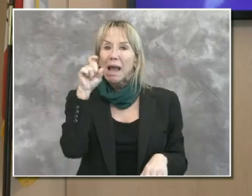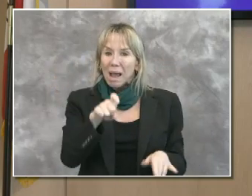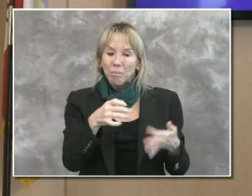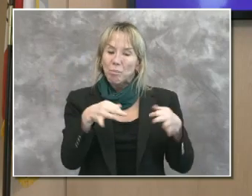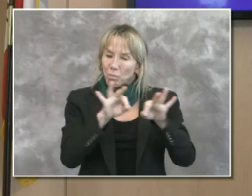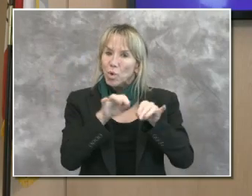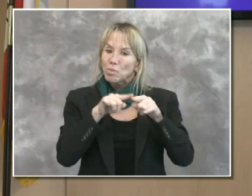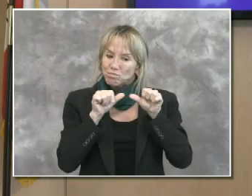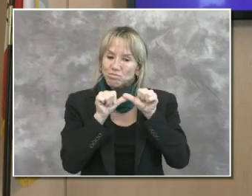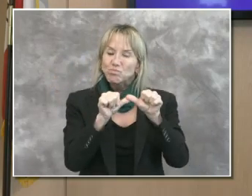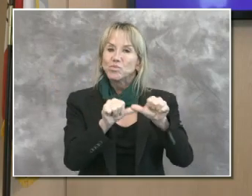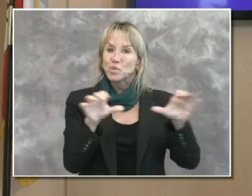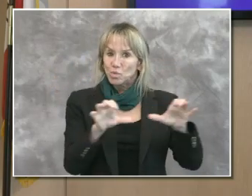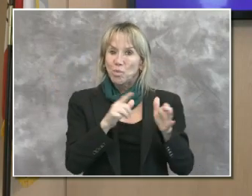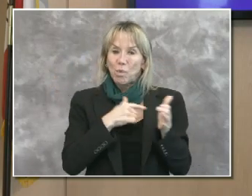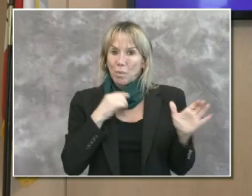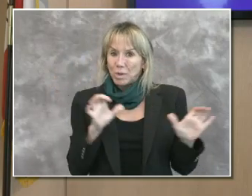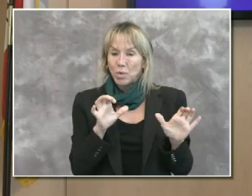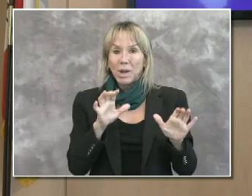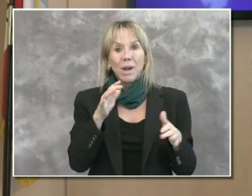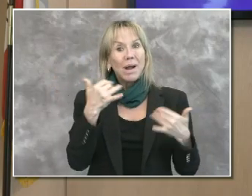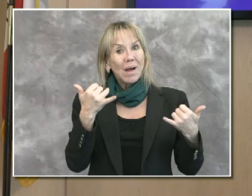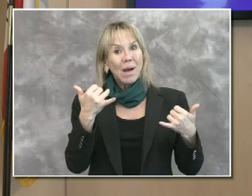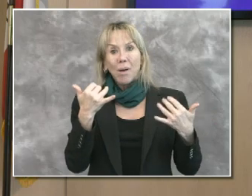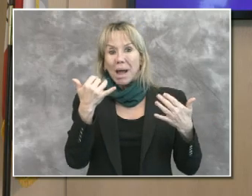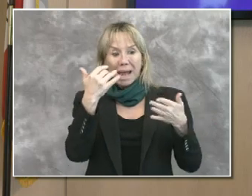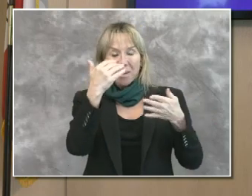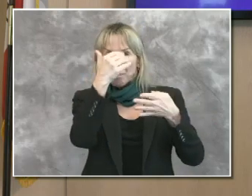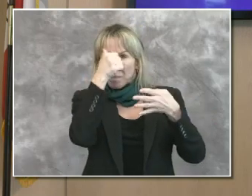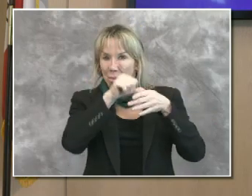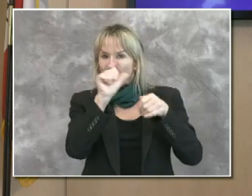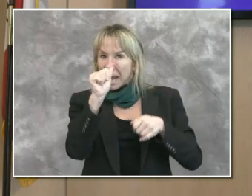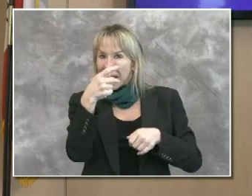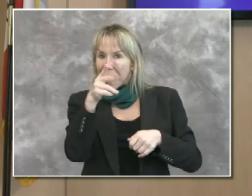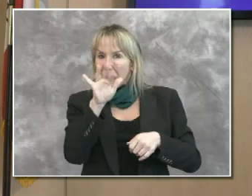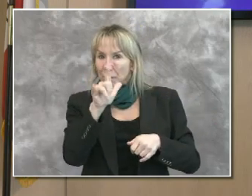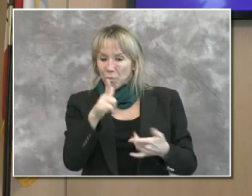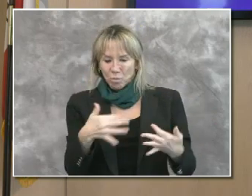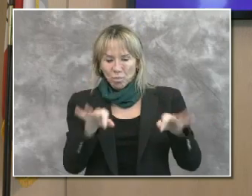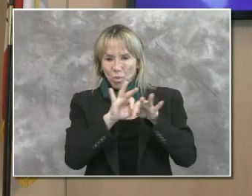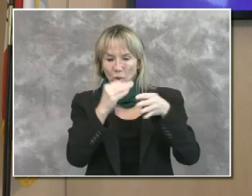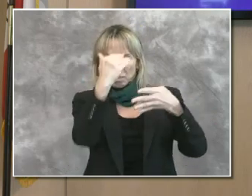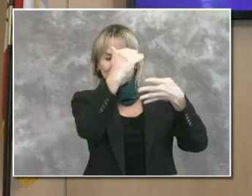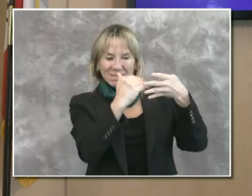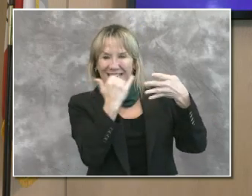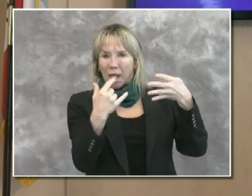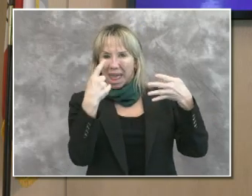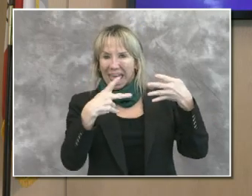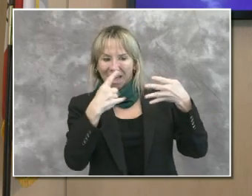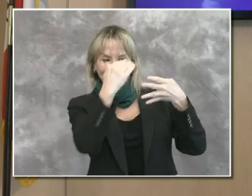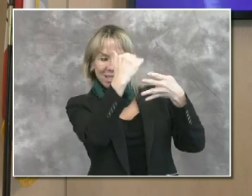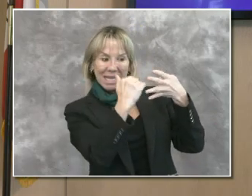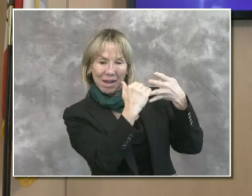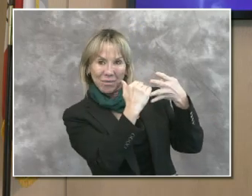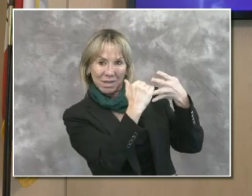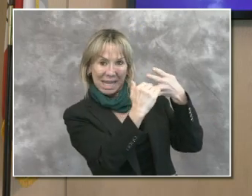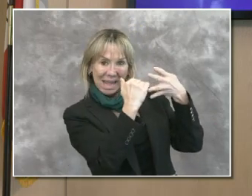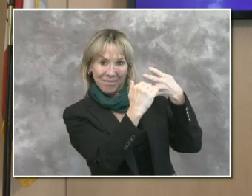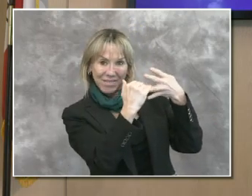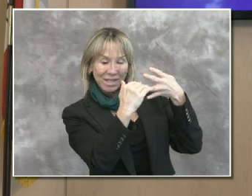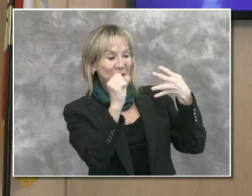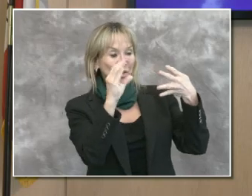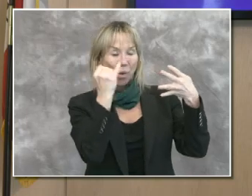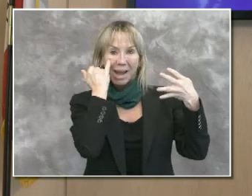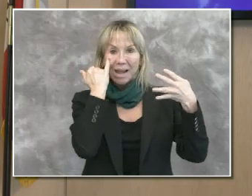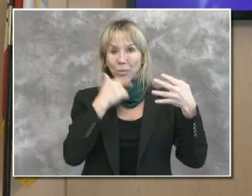the course. We are only halfway through the month of April. And if we loosen, if we lose our focus,